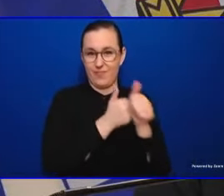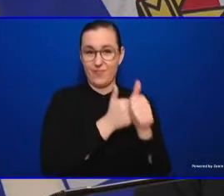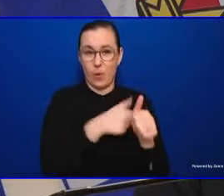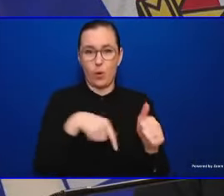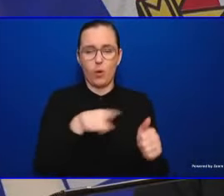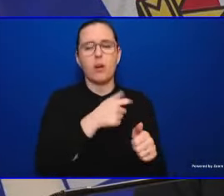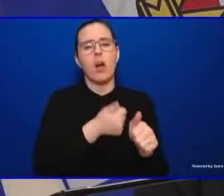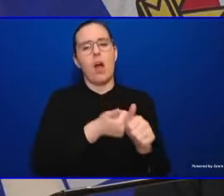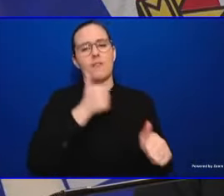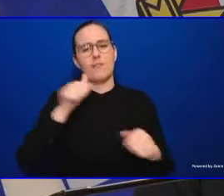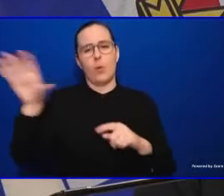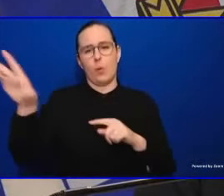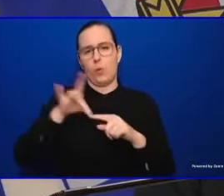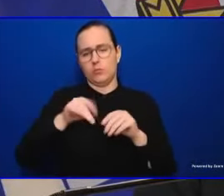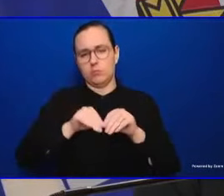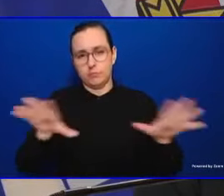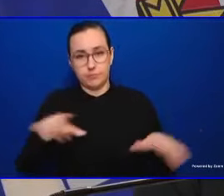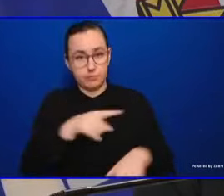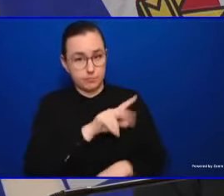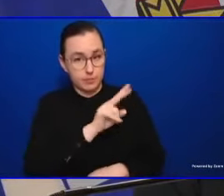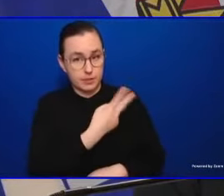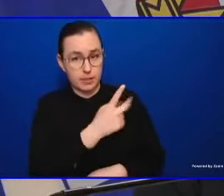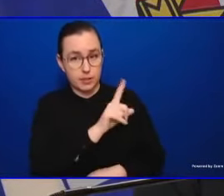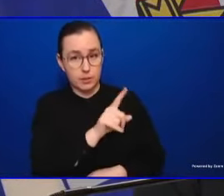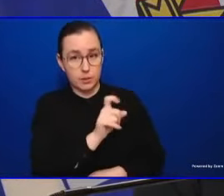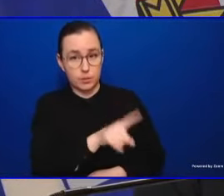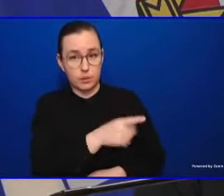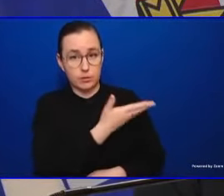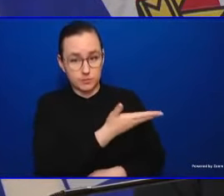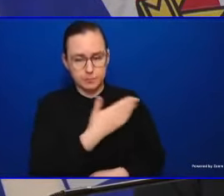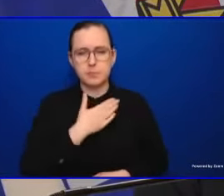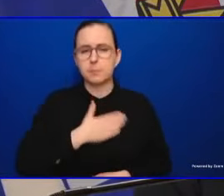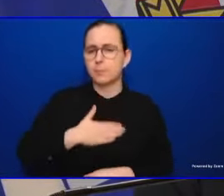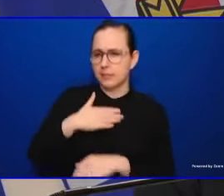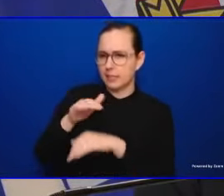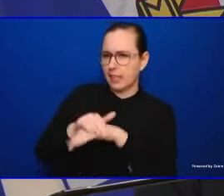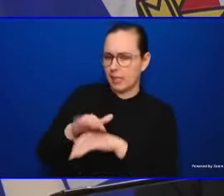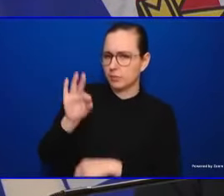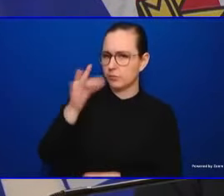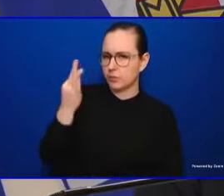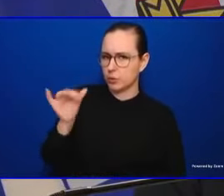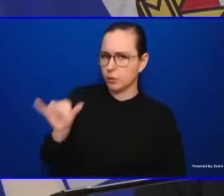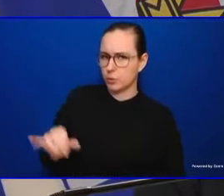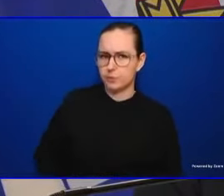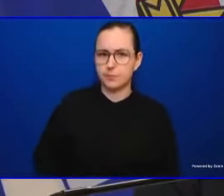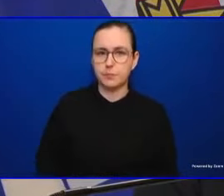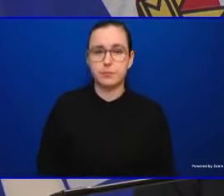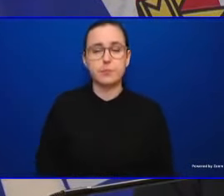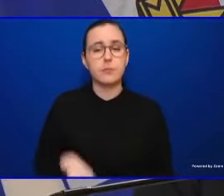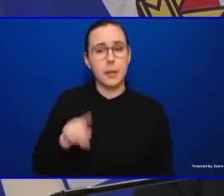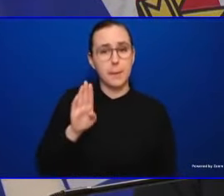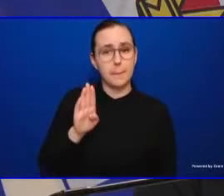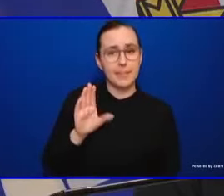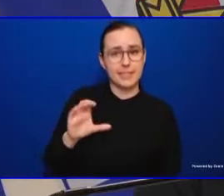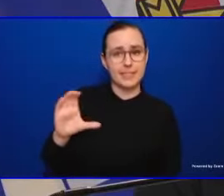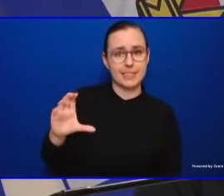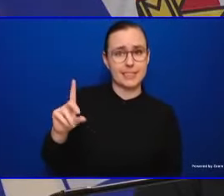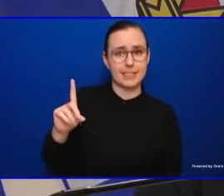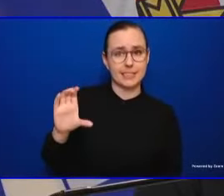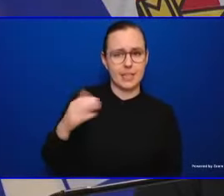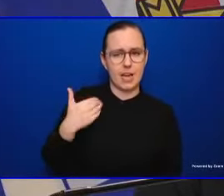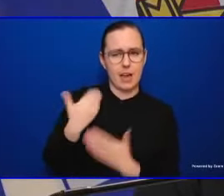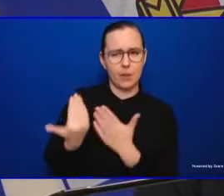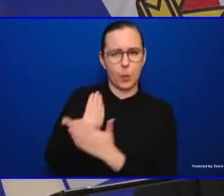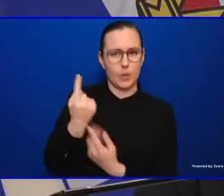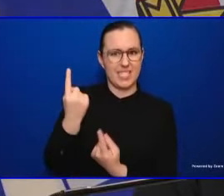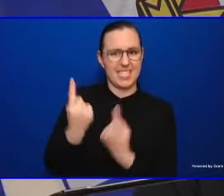please, and again in English and French. Dr. Henry, the BC CDC has new testing advice on its website, and it suggests that people with